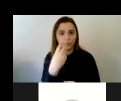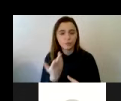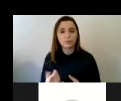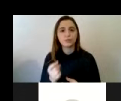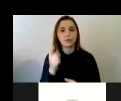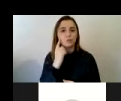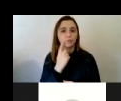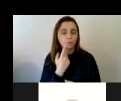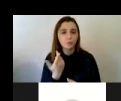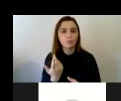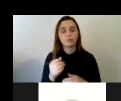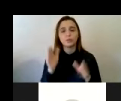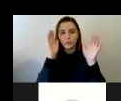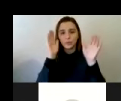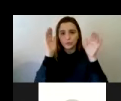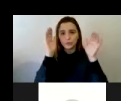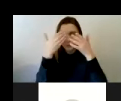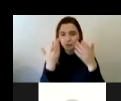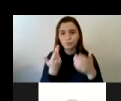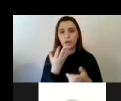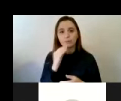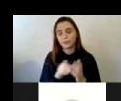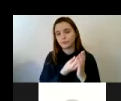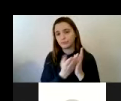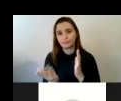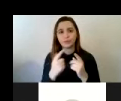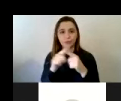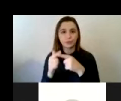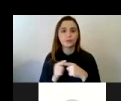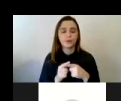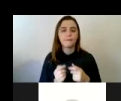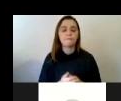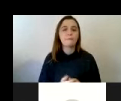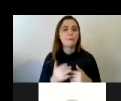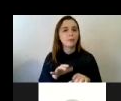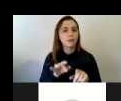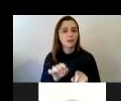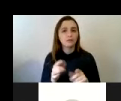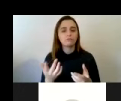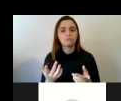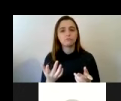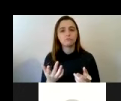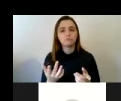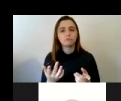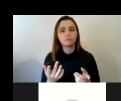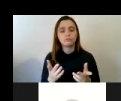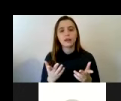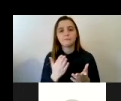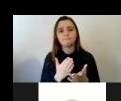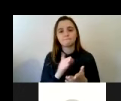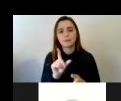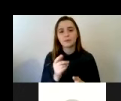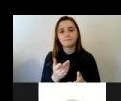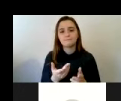students, autistic students, and so on and so forth. But this is so much not enough